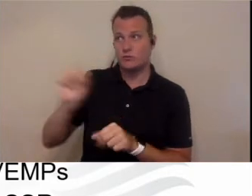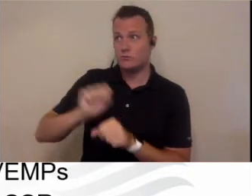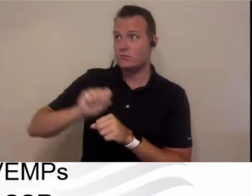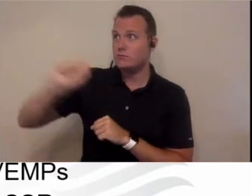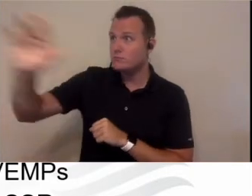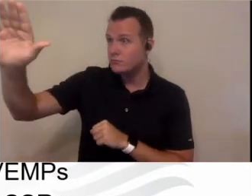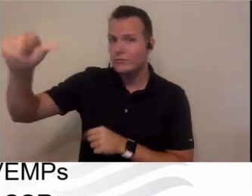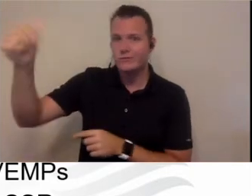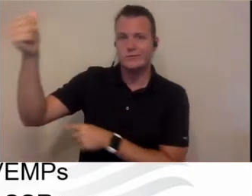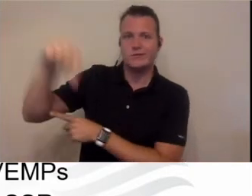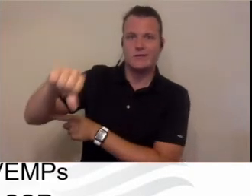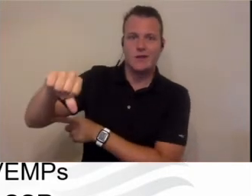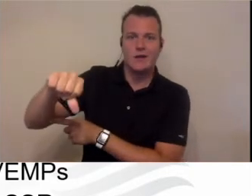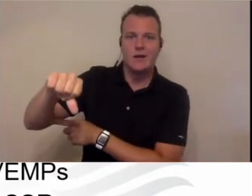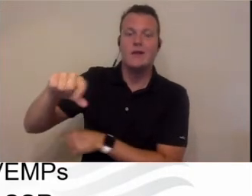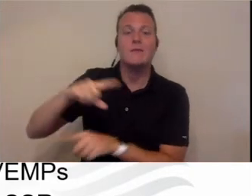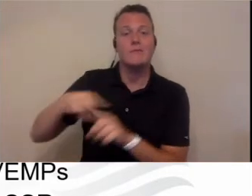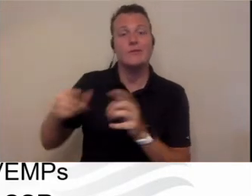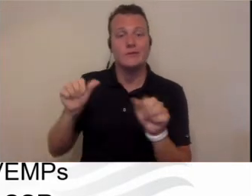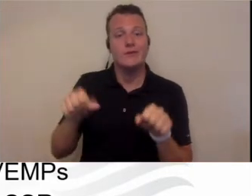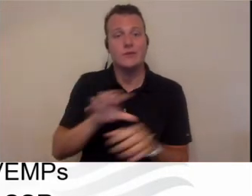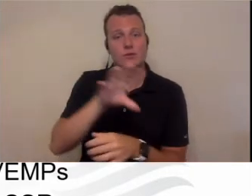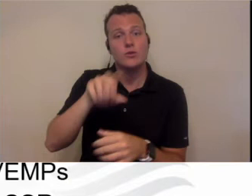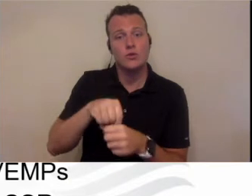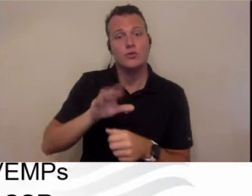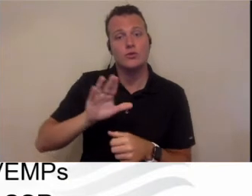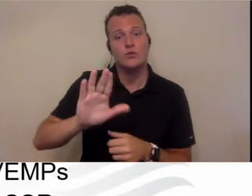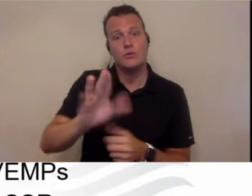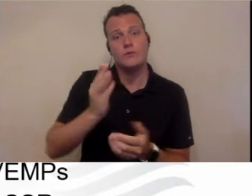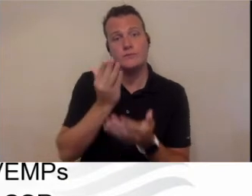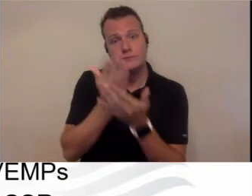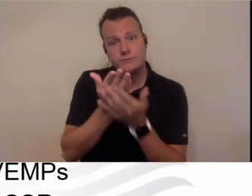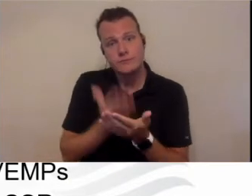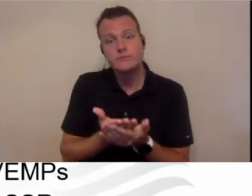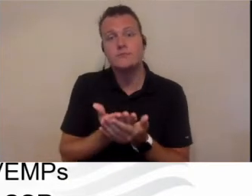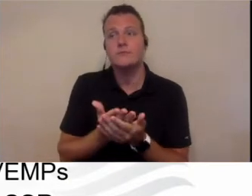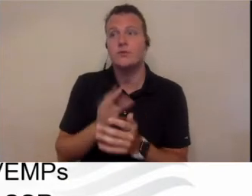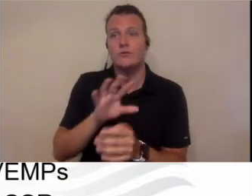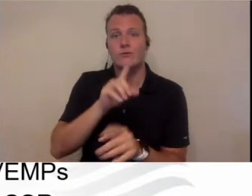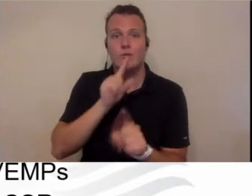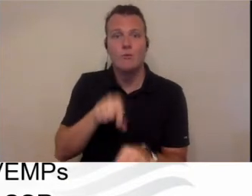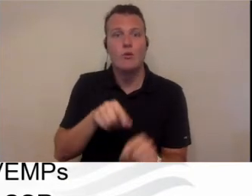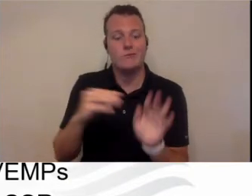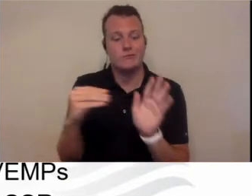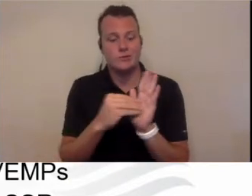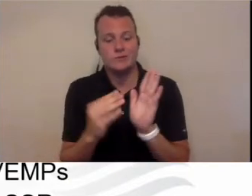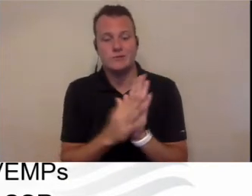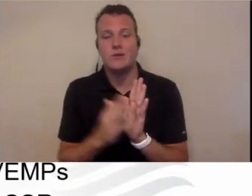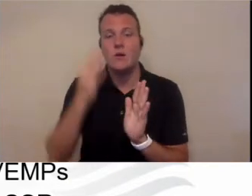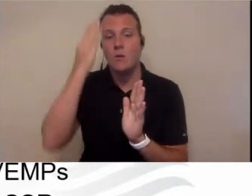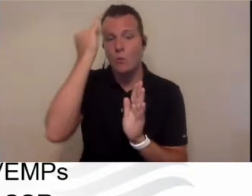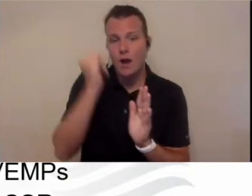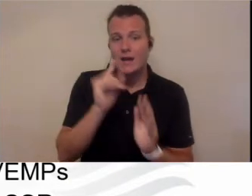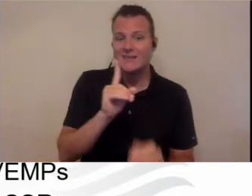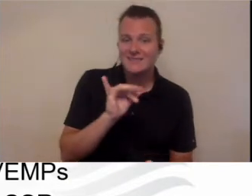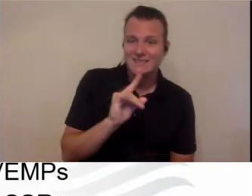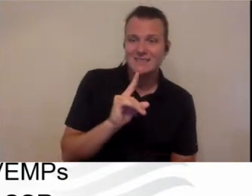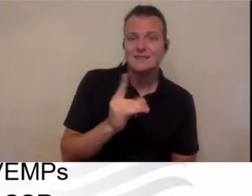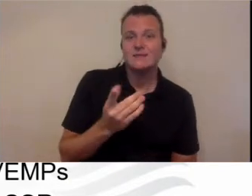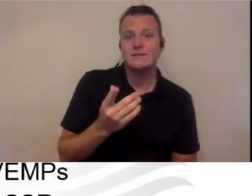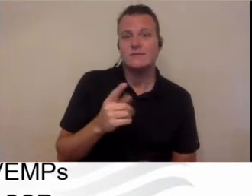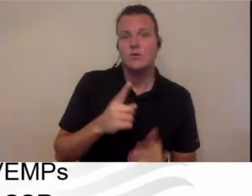include your documentation, include in the report why you did, what you learned from it, and